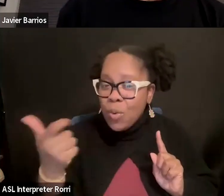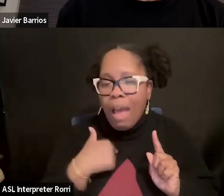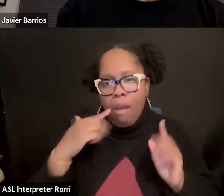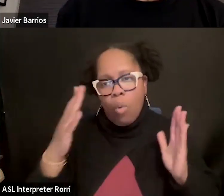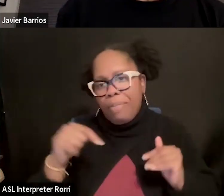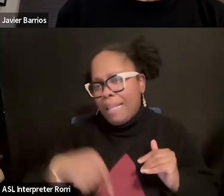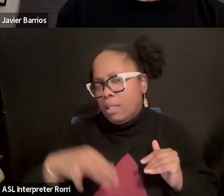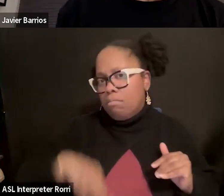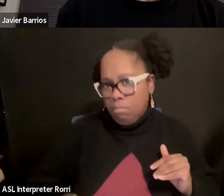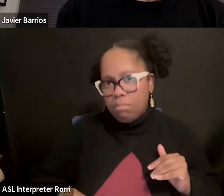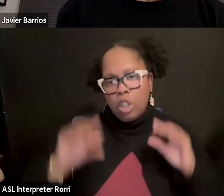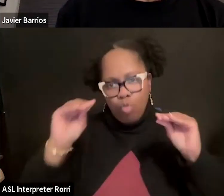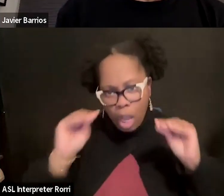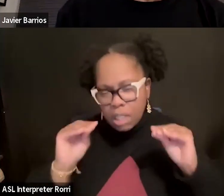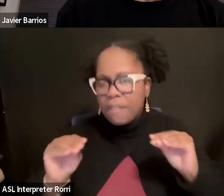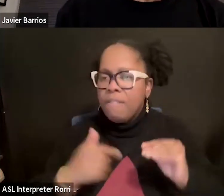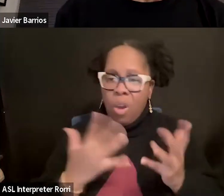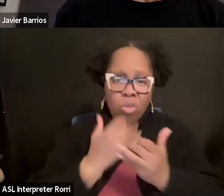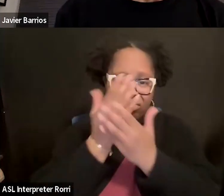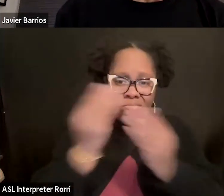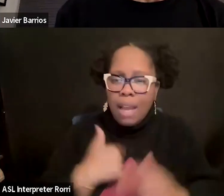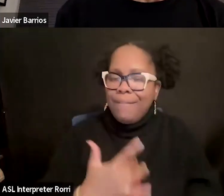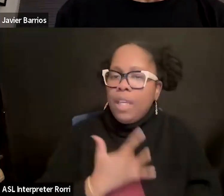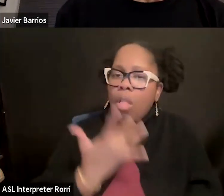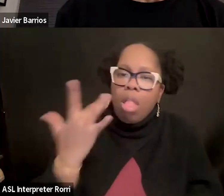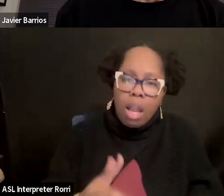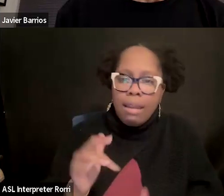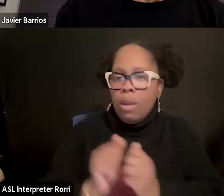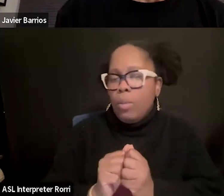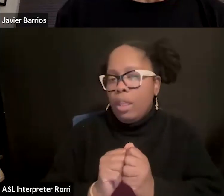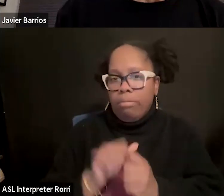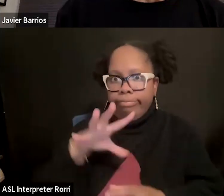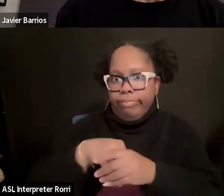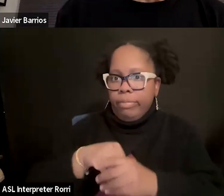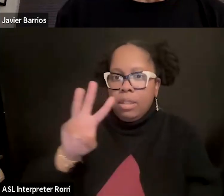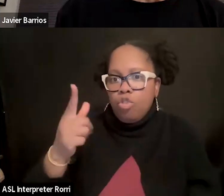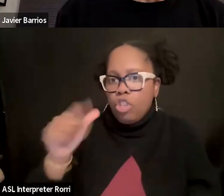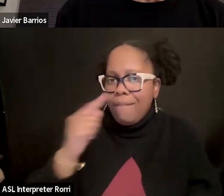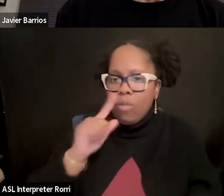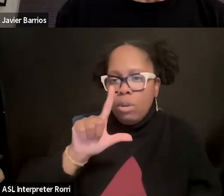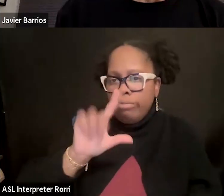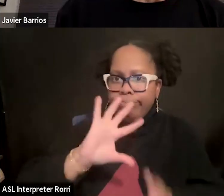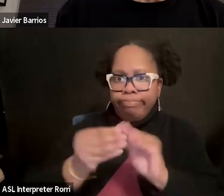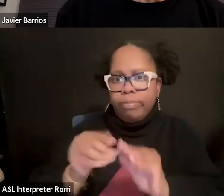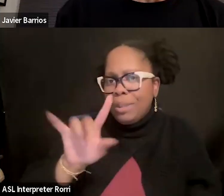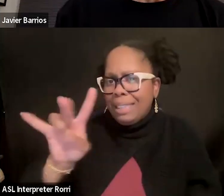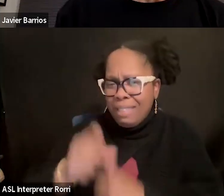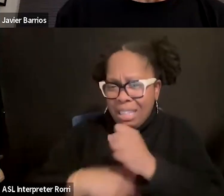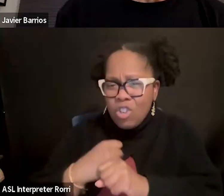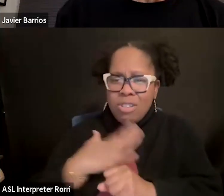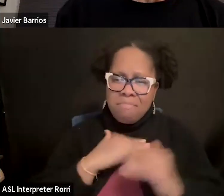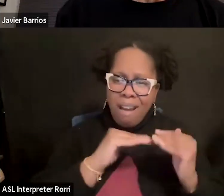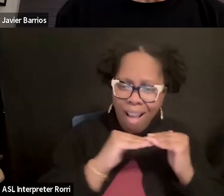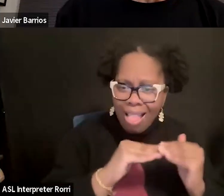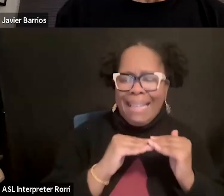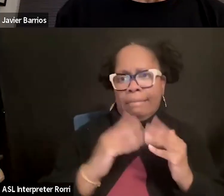and instructive. I wanted to tell you that, I feel so lucky to have been in the Guild for 27 years and to have the colleagues that I've had and had the experience, and to